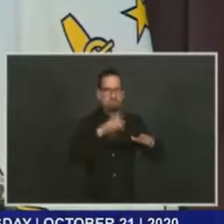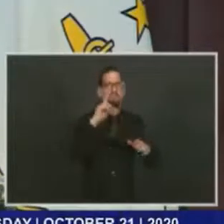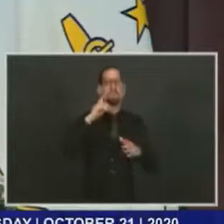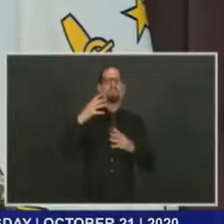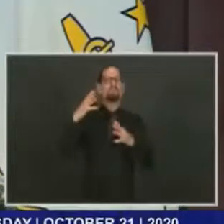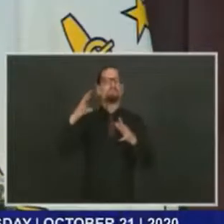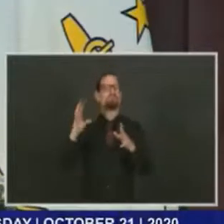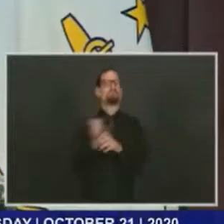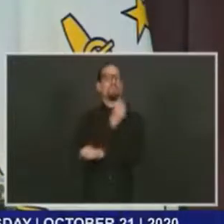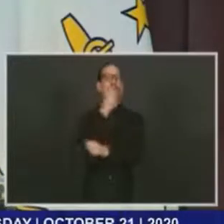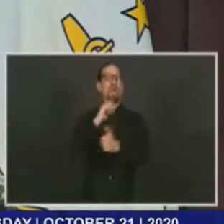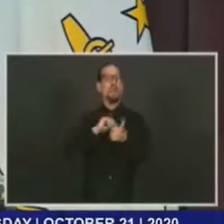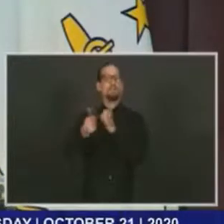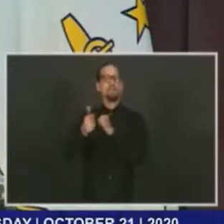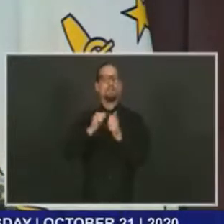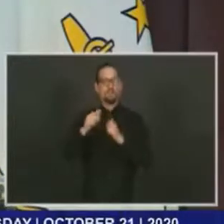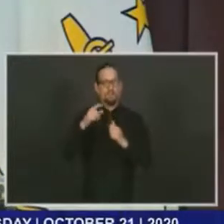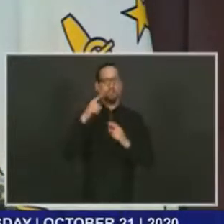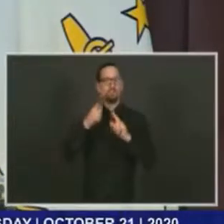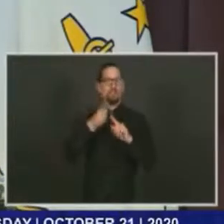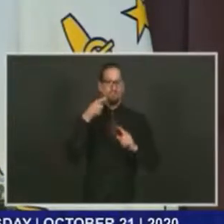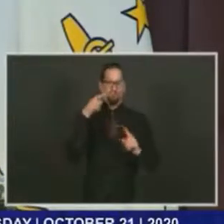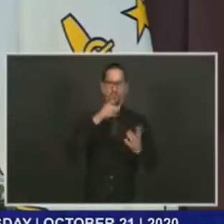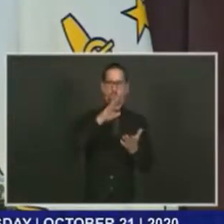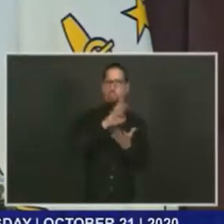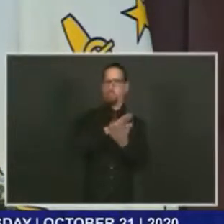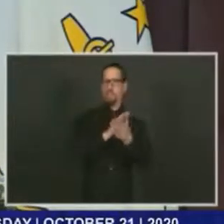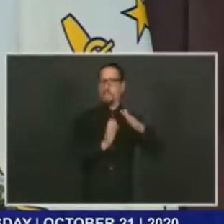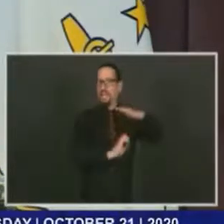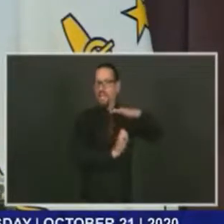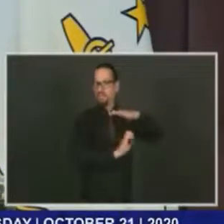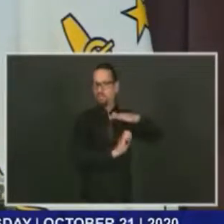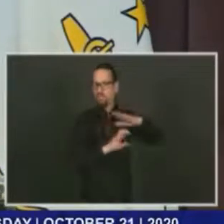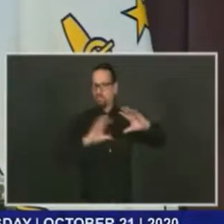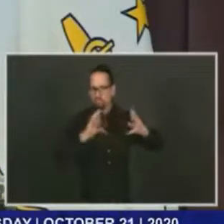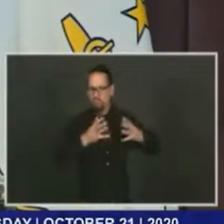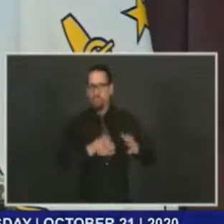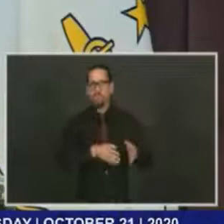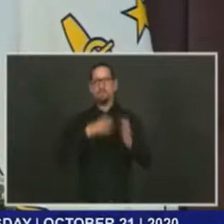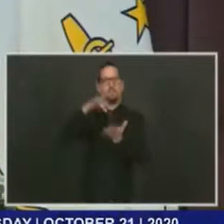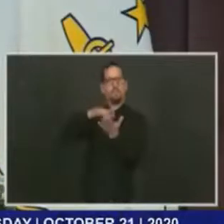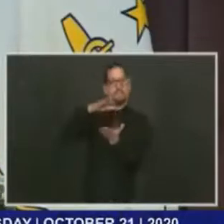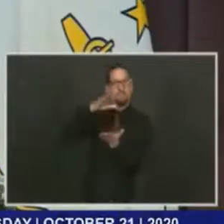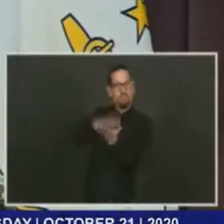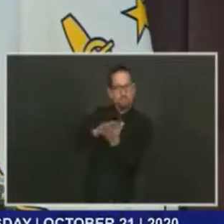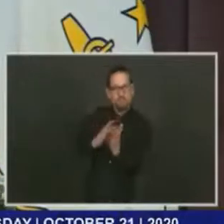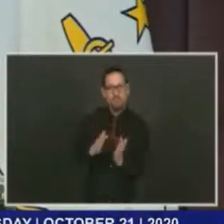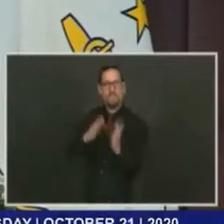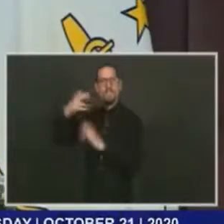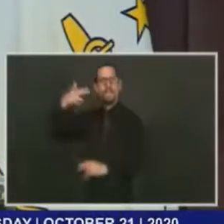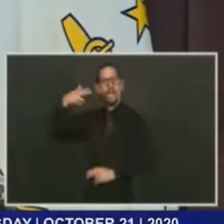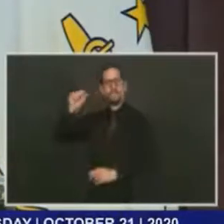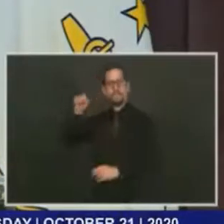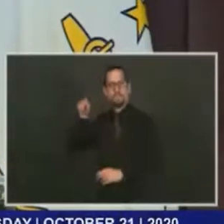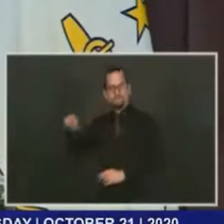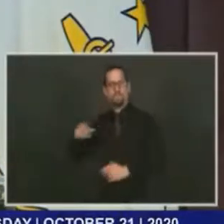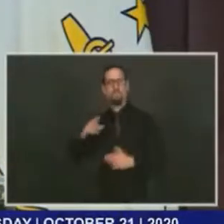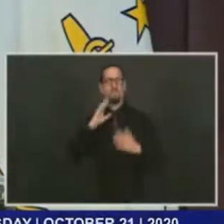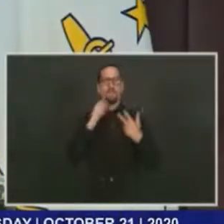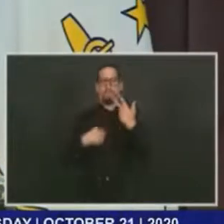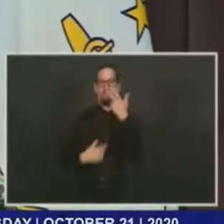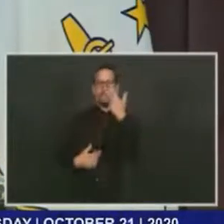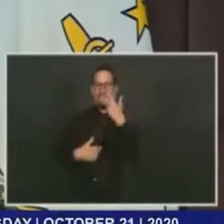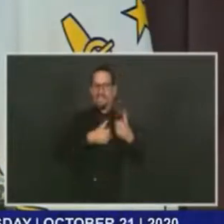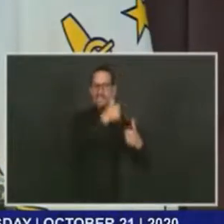from elementary schools, 3 winners from middle schools, and 3 winners from high schools. And each kid